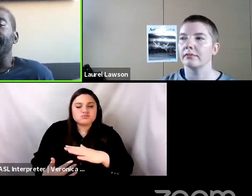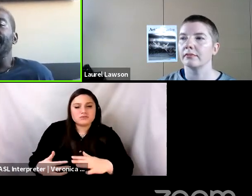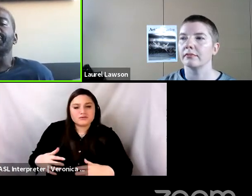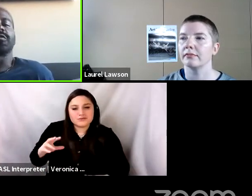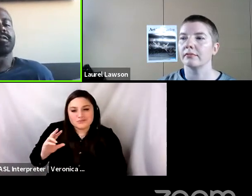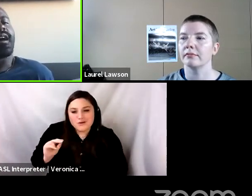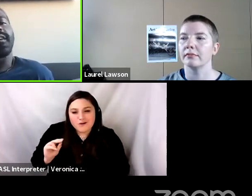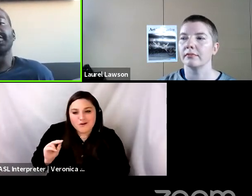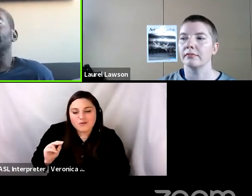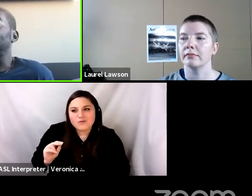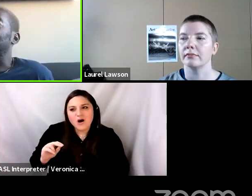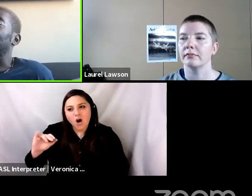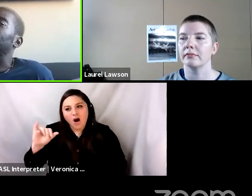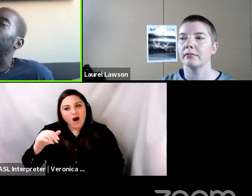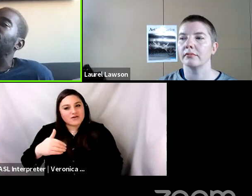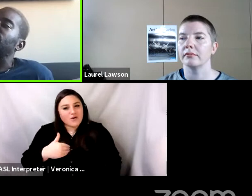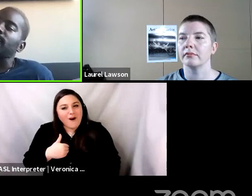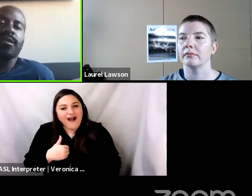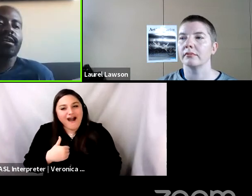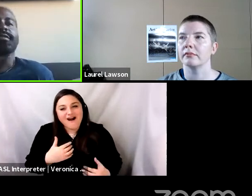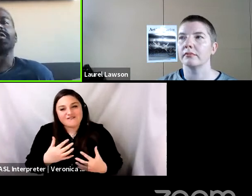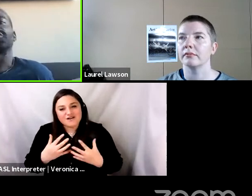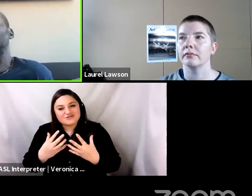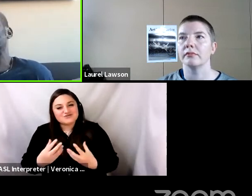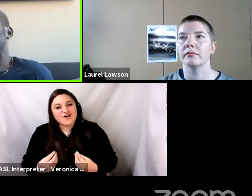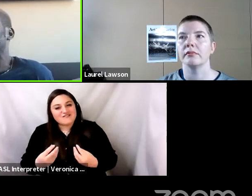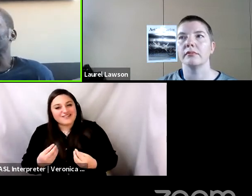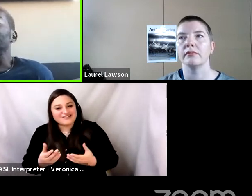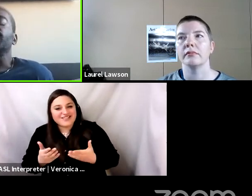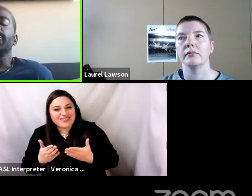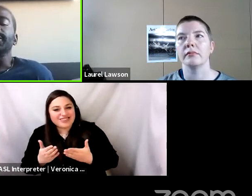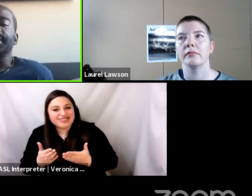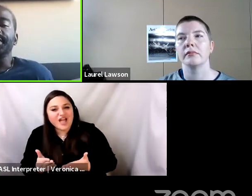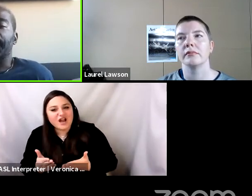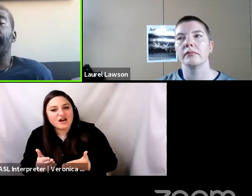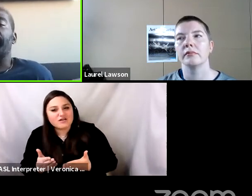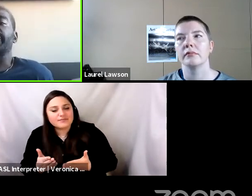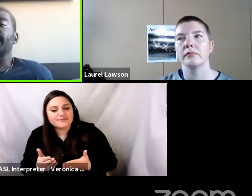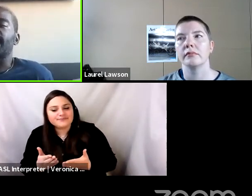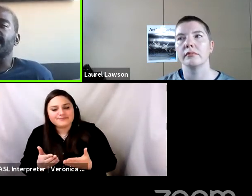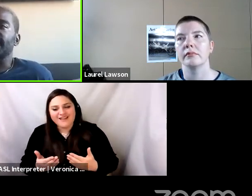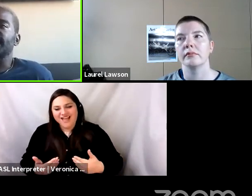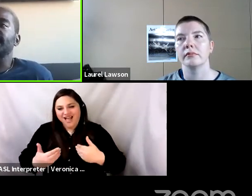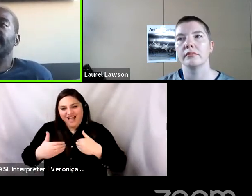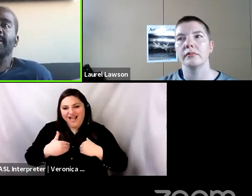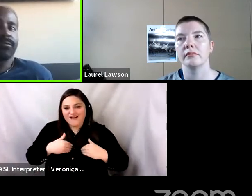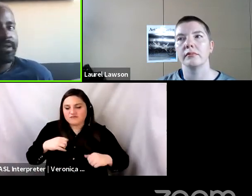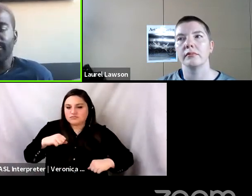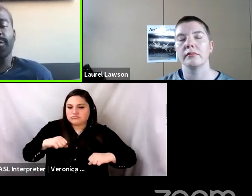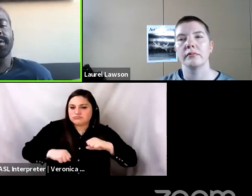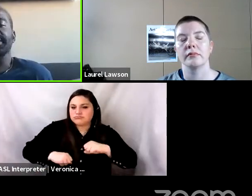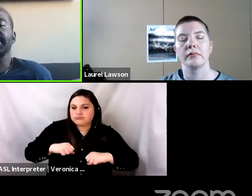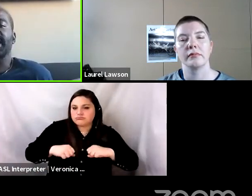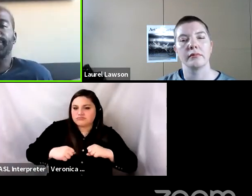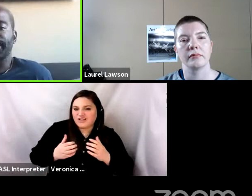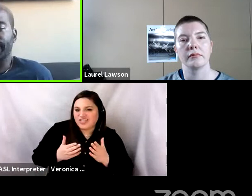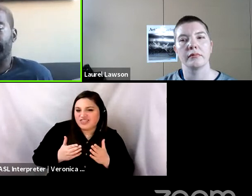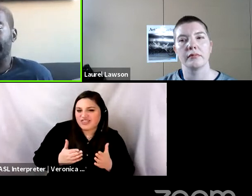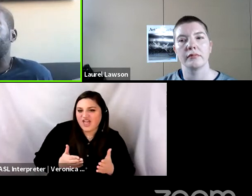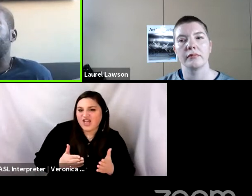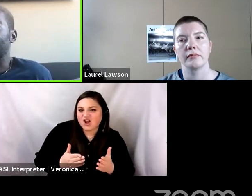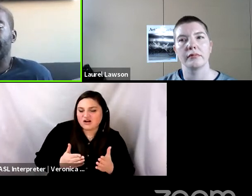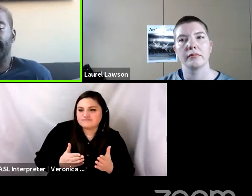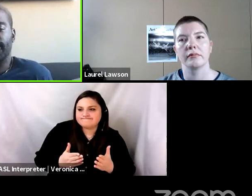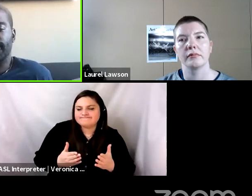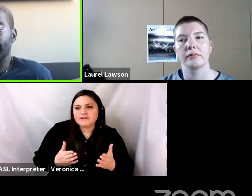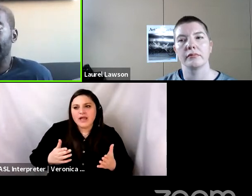hard, it's also soft, it's also unsure, it's also this. And so it really did come out of conversations and mini protests that I had been a part